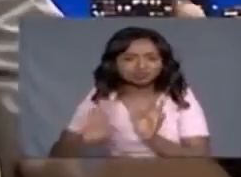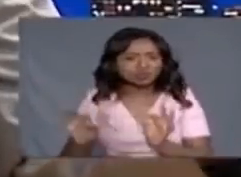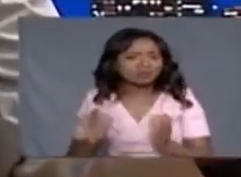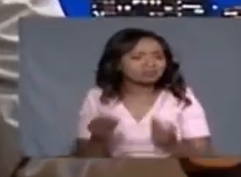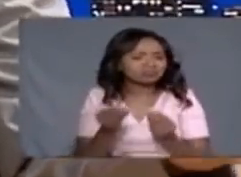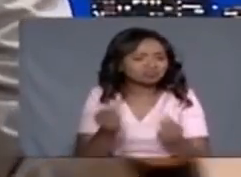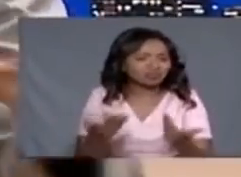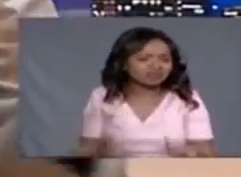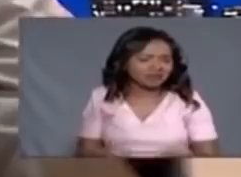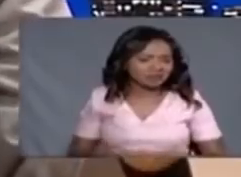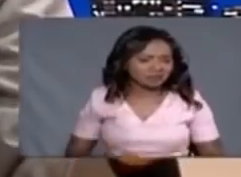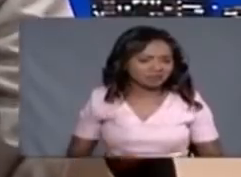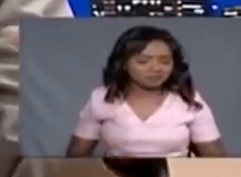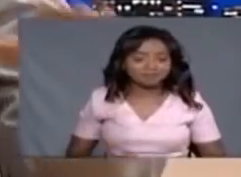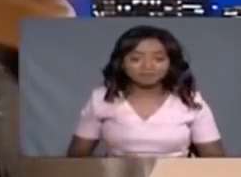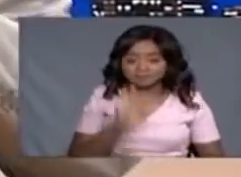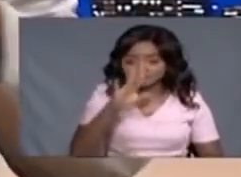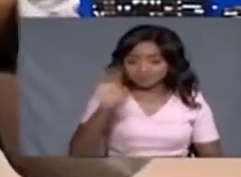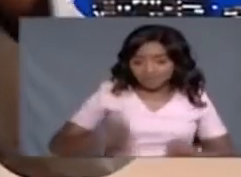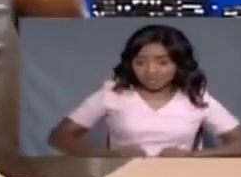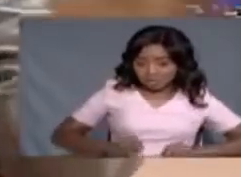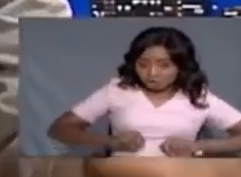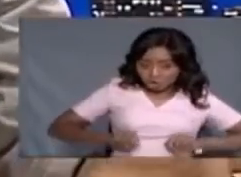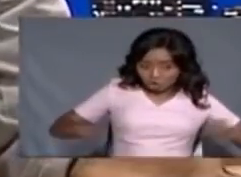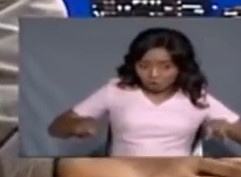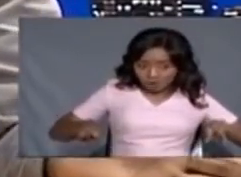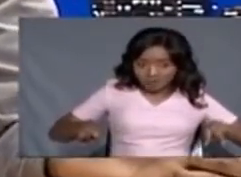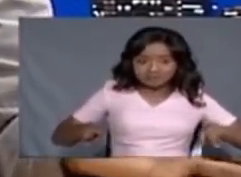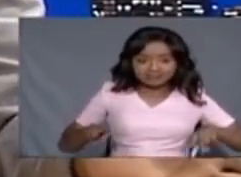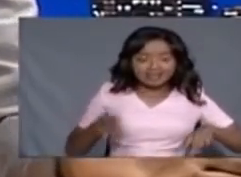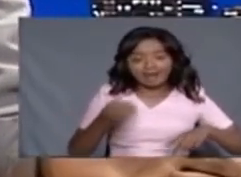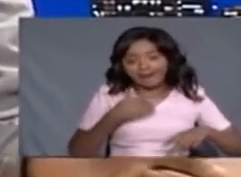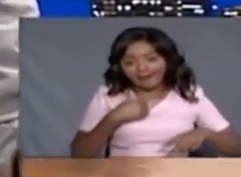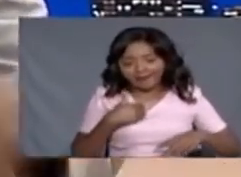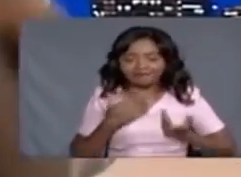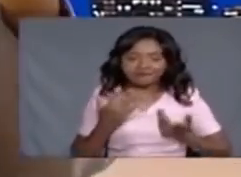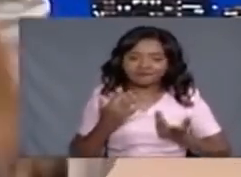locusts, they have two forms. There is a form they stay alone,